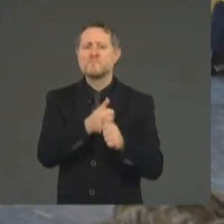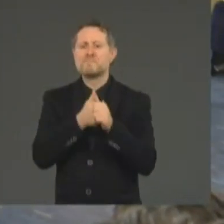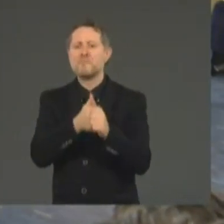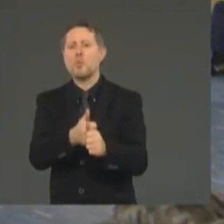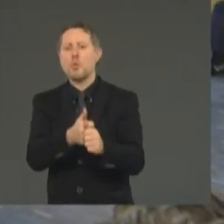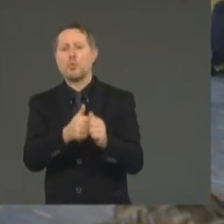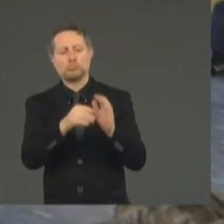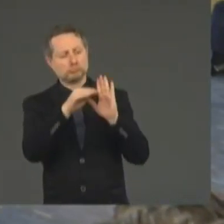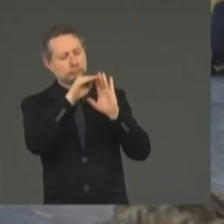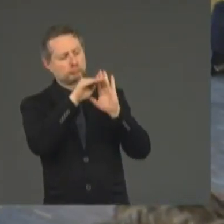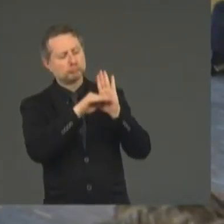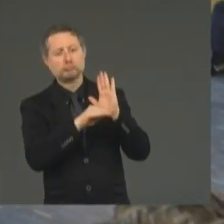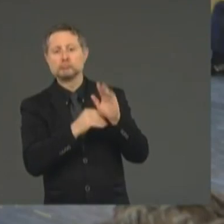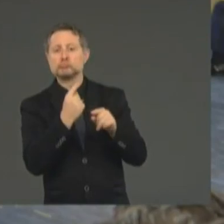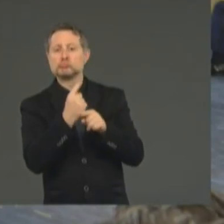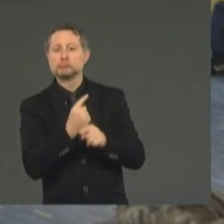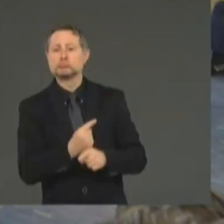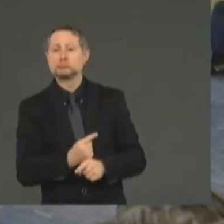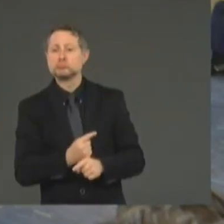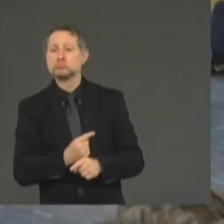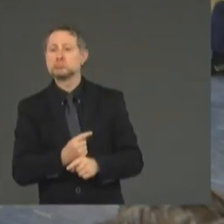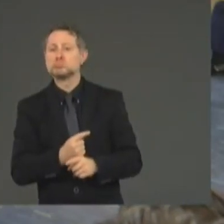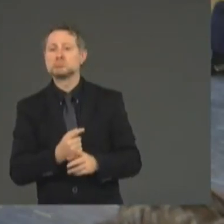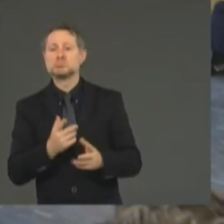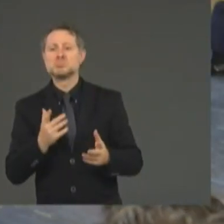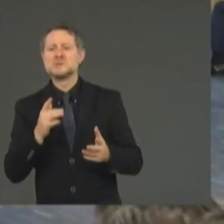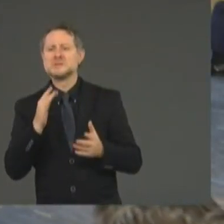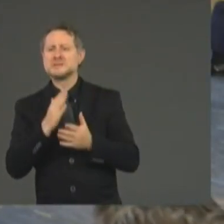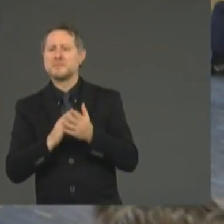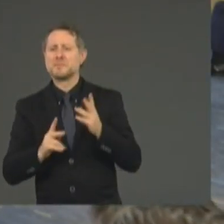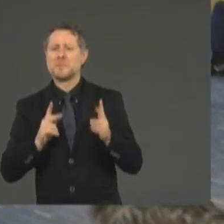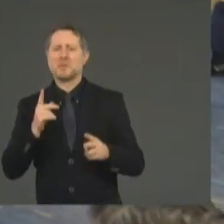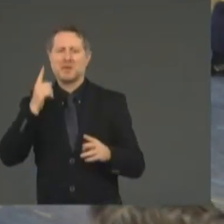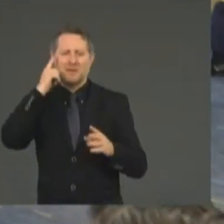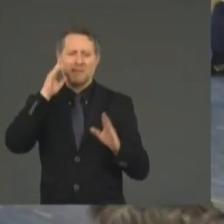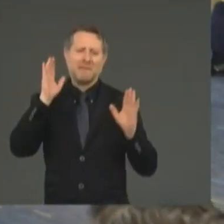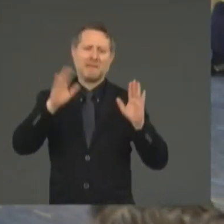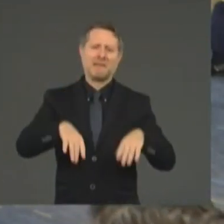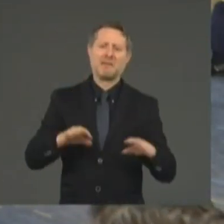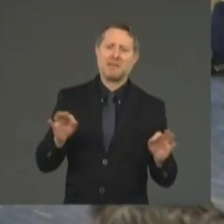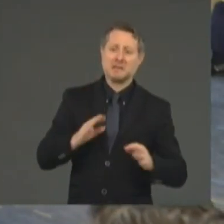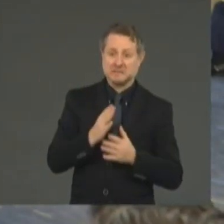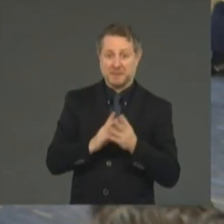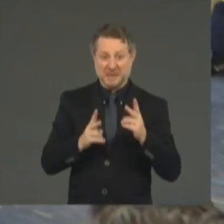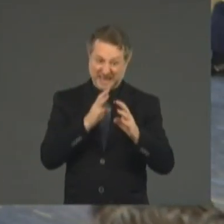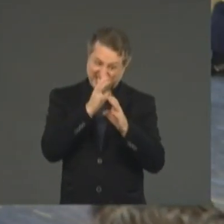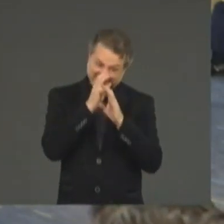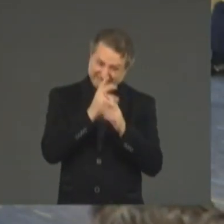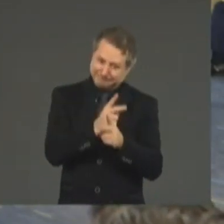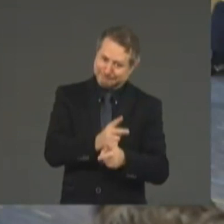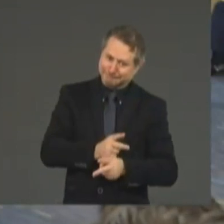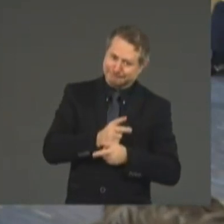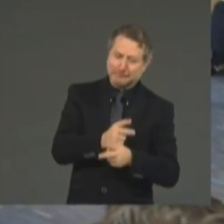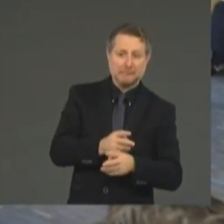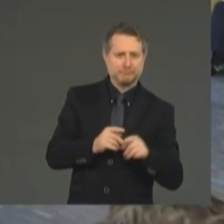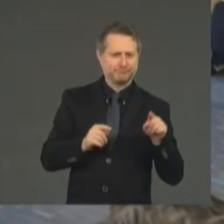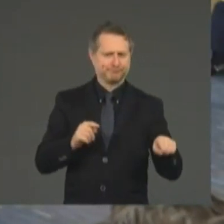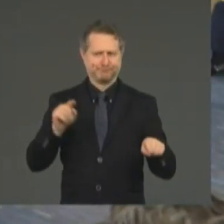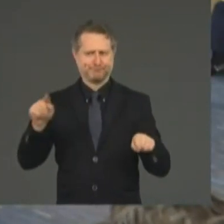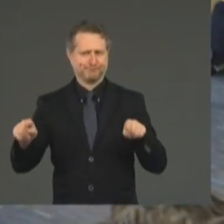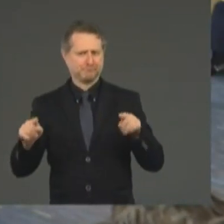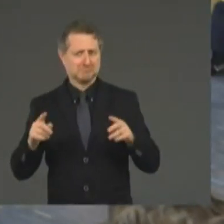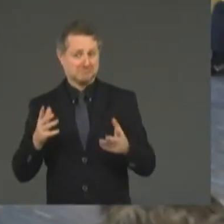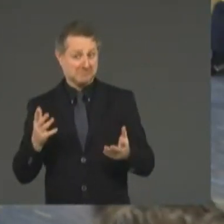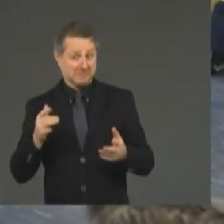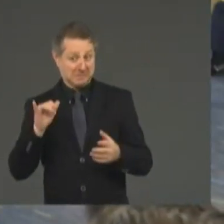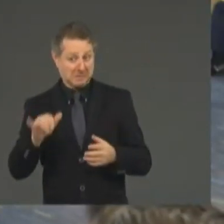kind of a level of different precautions that some people think they're supposed to take and others aren't taking. And who's going to police whether face masks are being worn